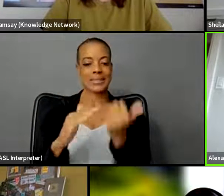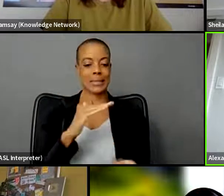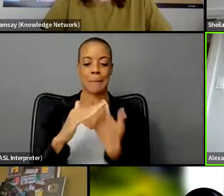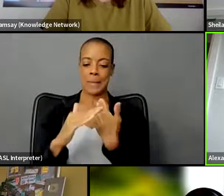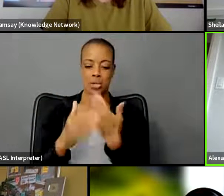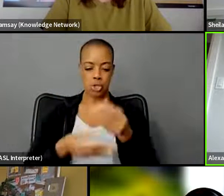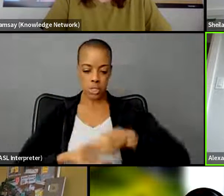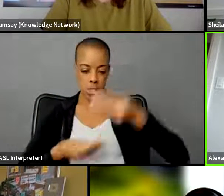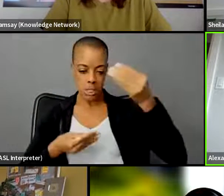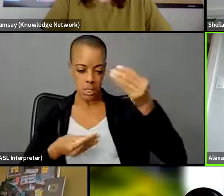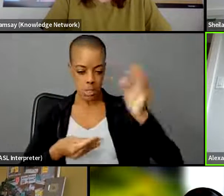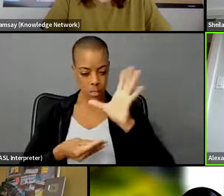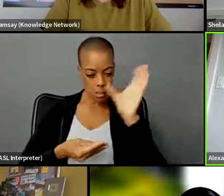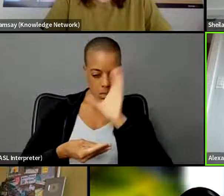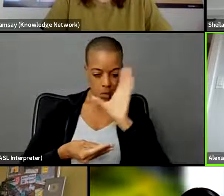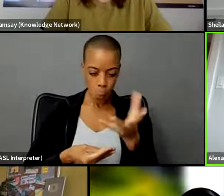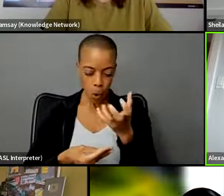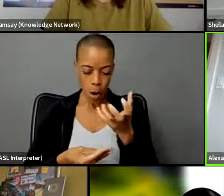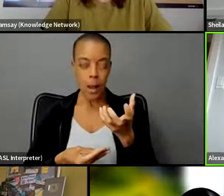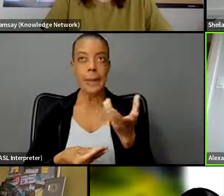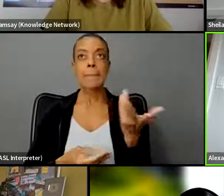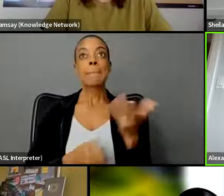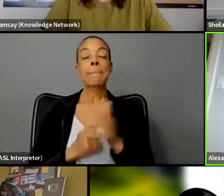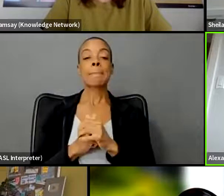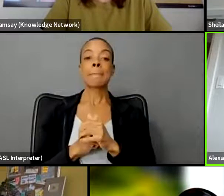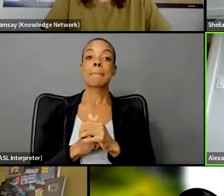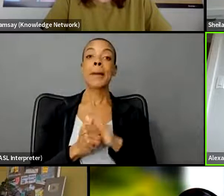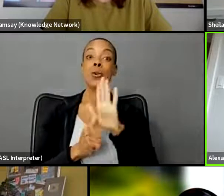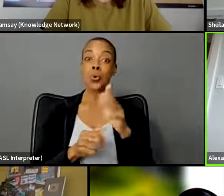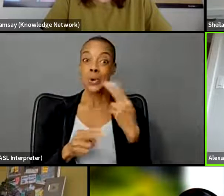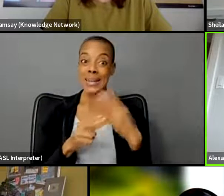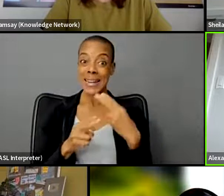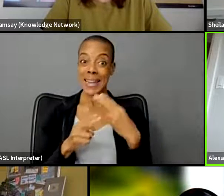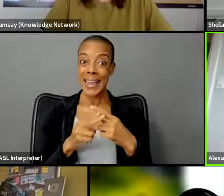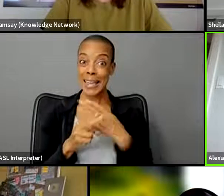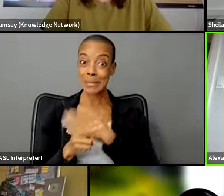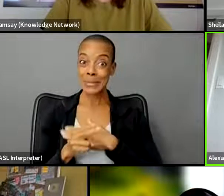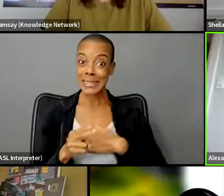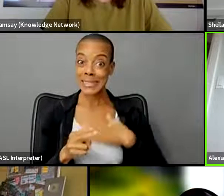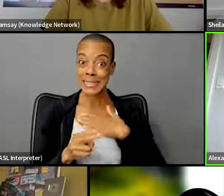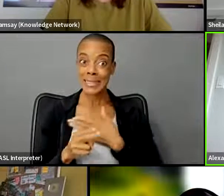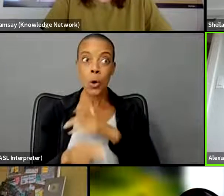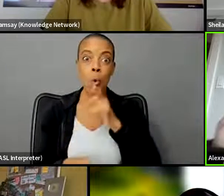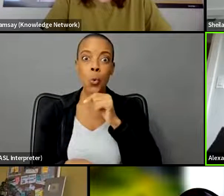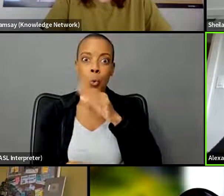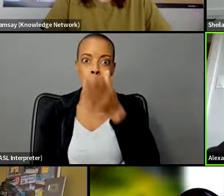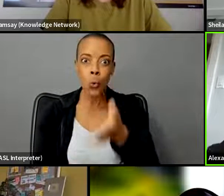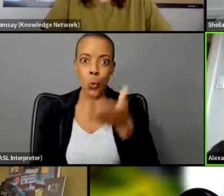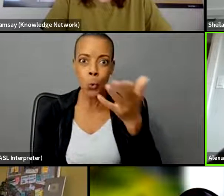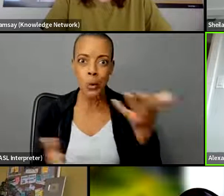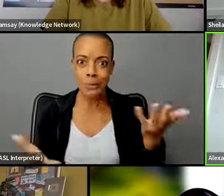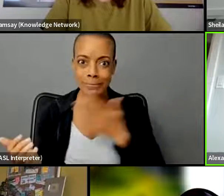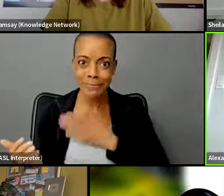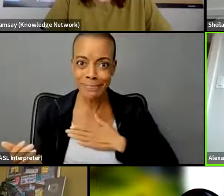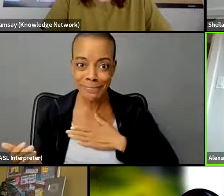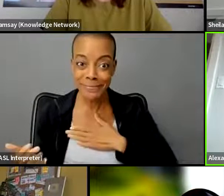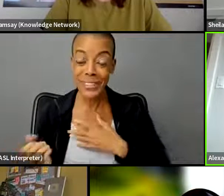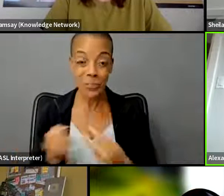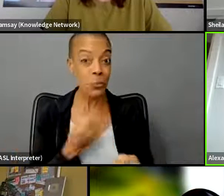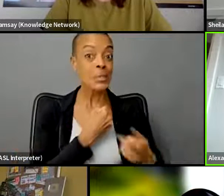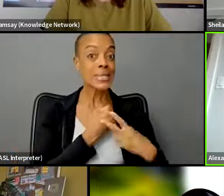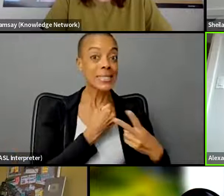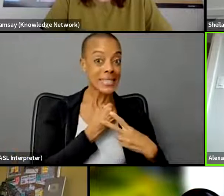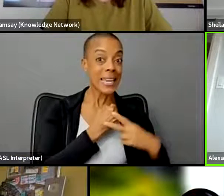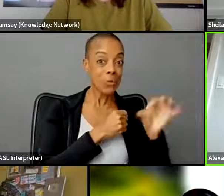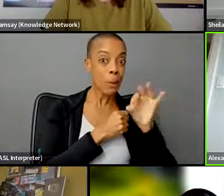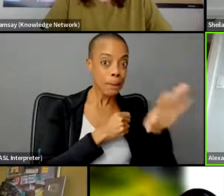for production or development, please attach your name to your treatment so we know who you are. When we save your pitch